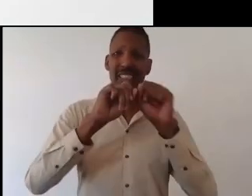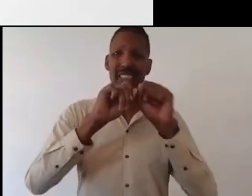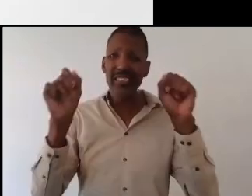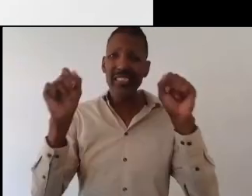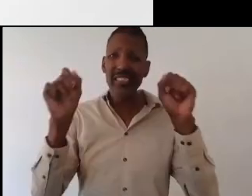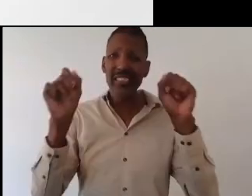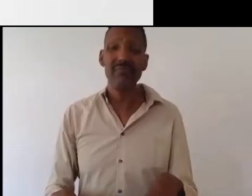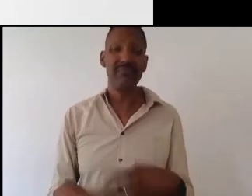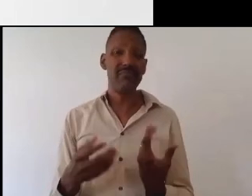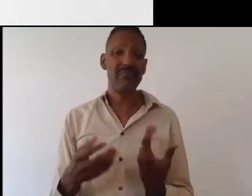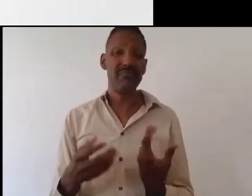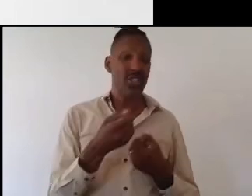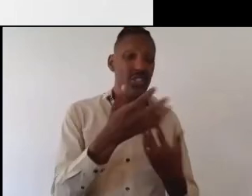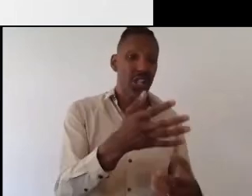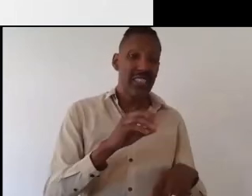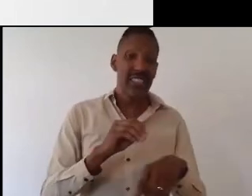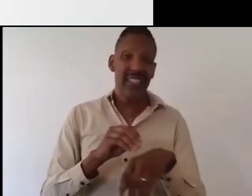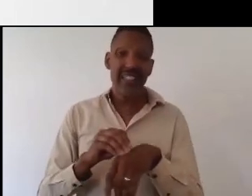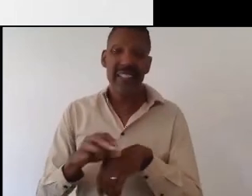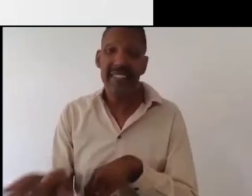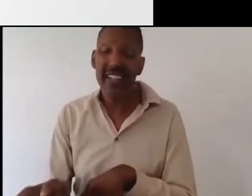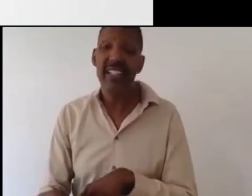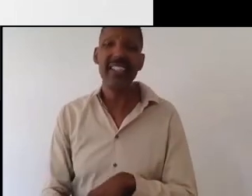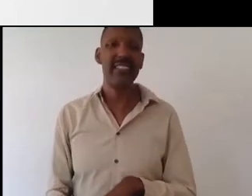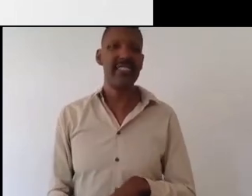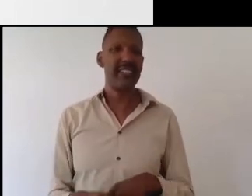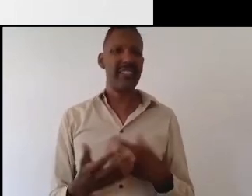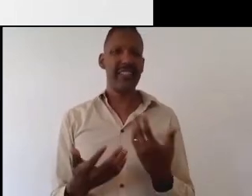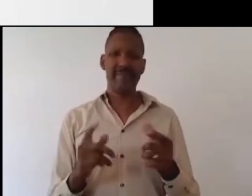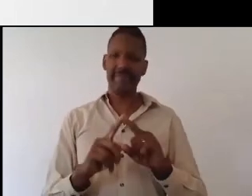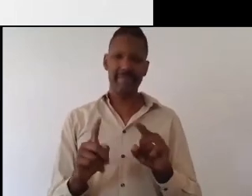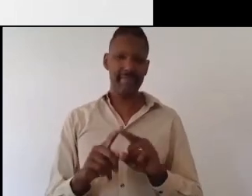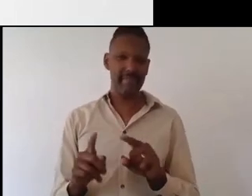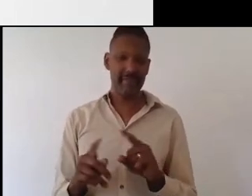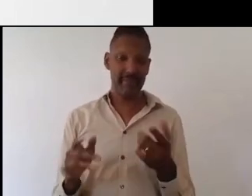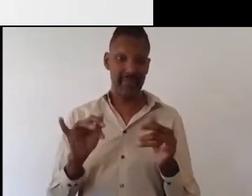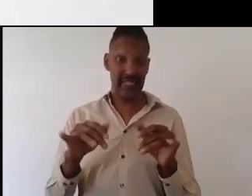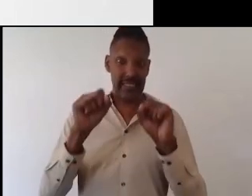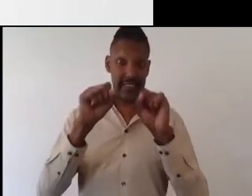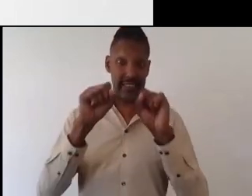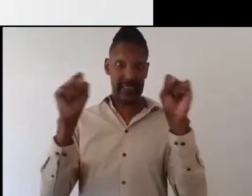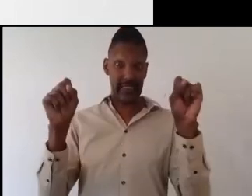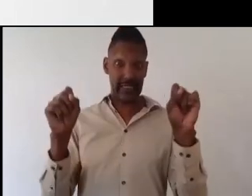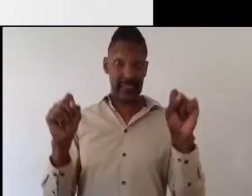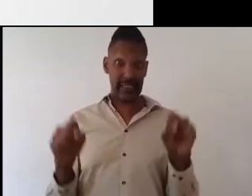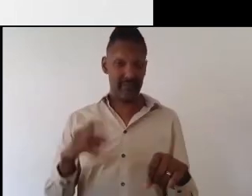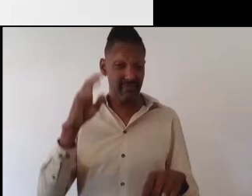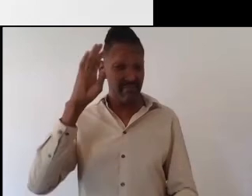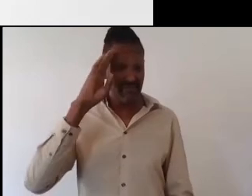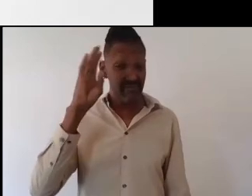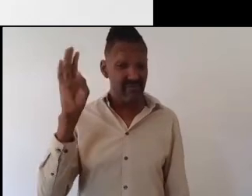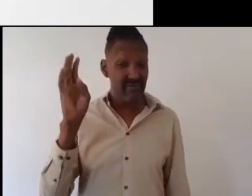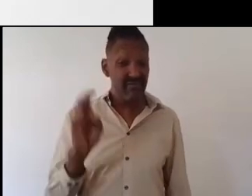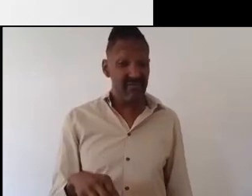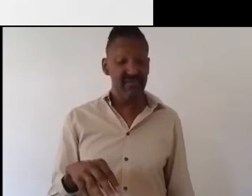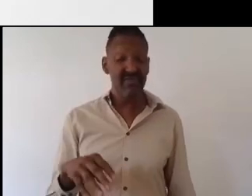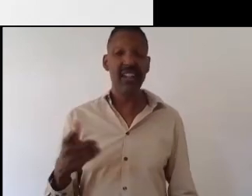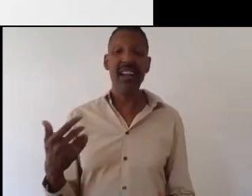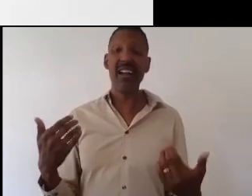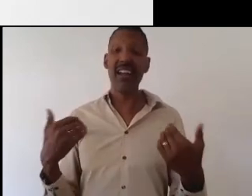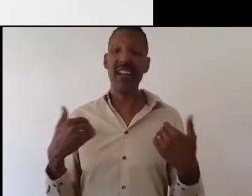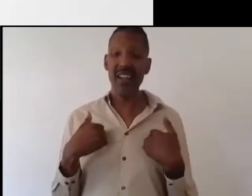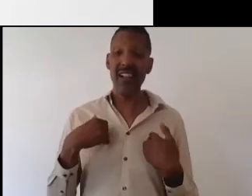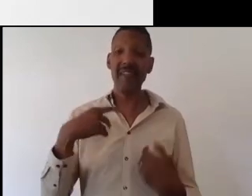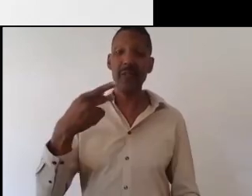put together and they work together. Even an early childhood preschool classroom is a system.